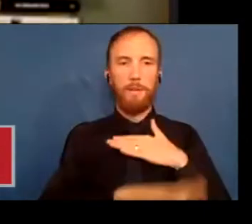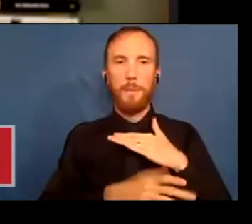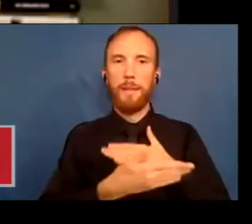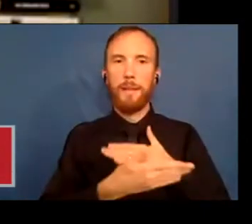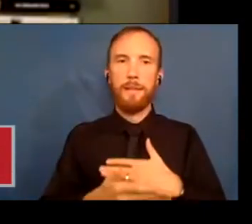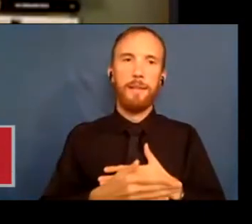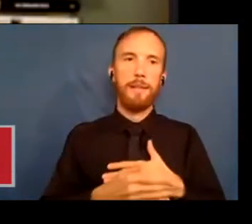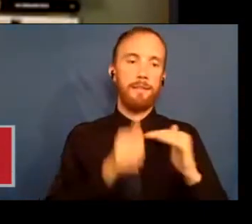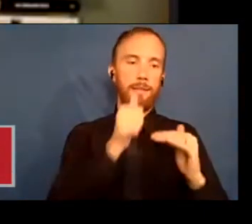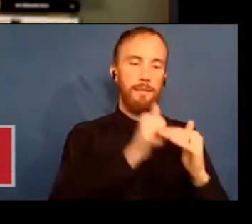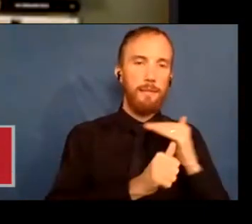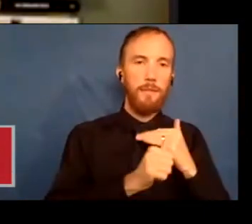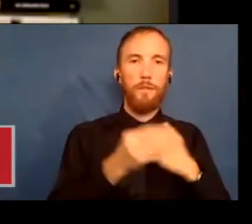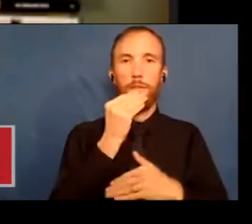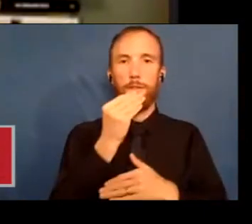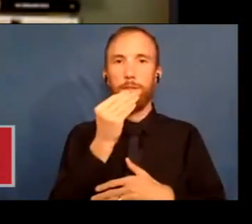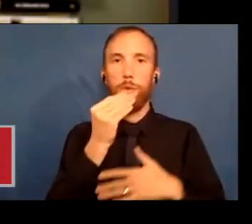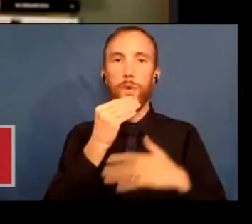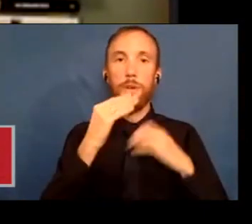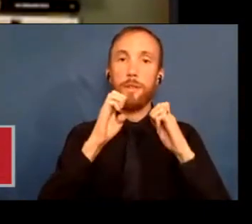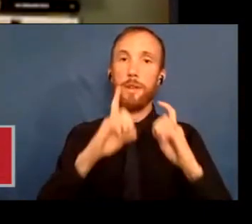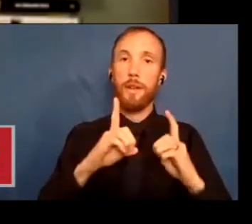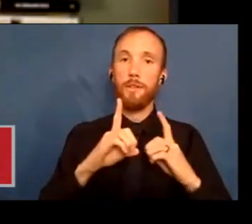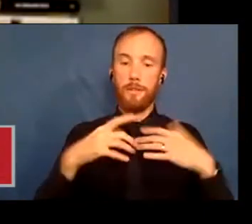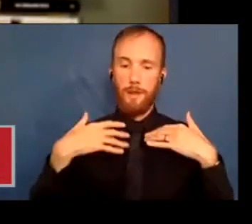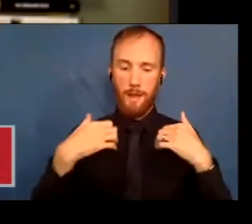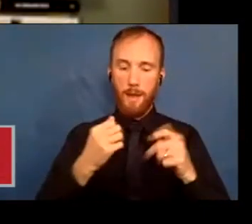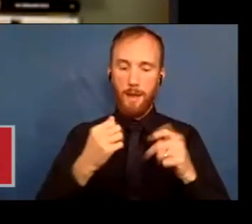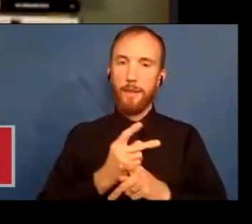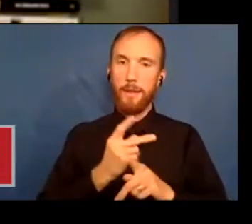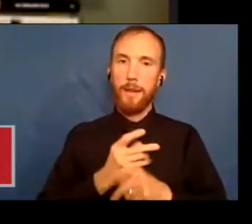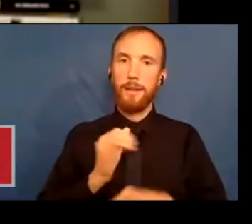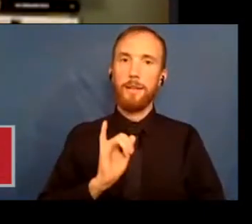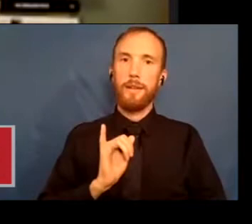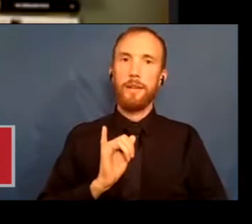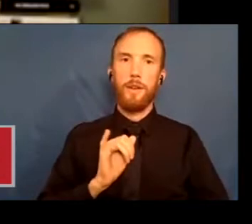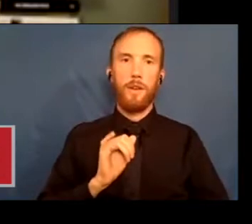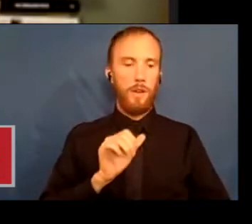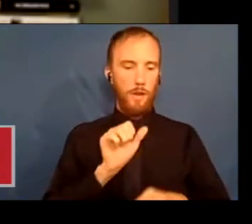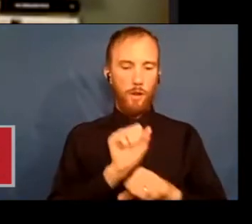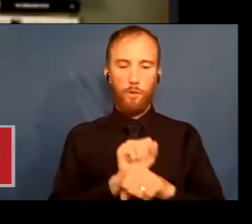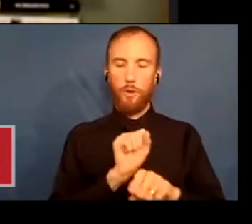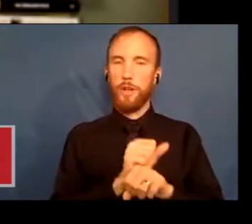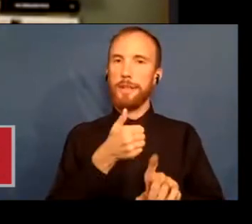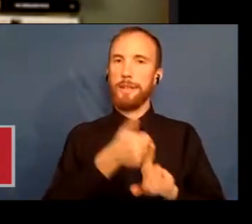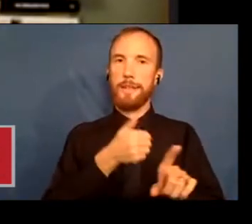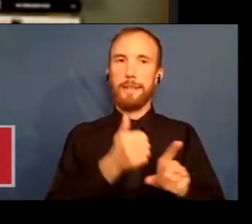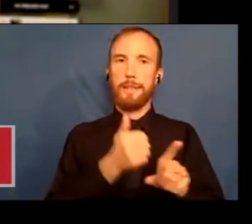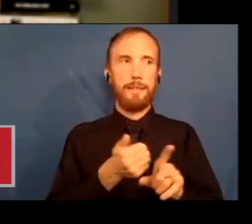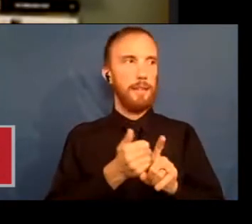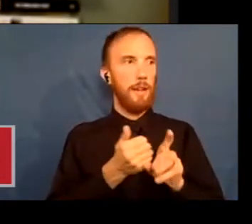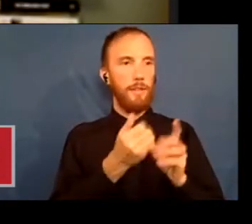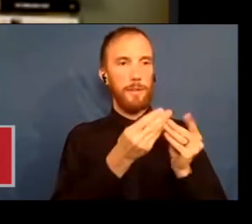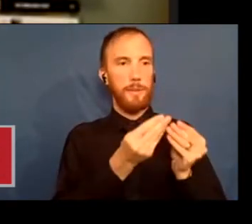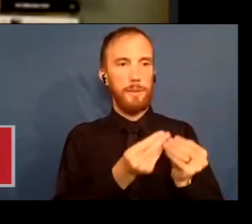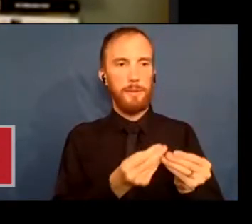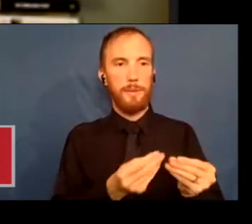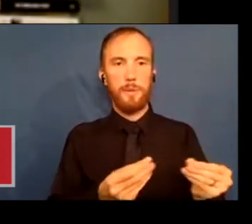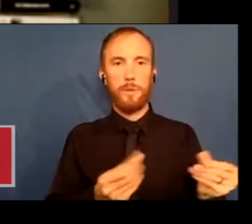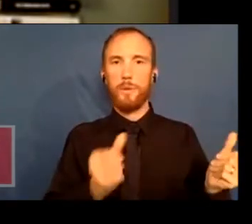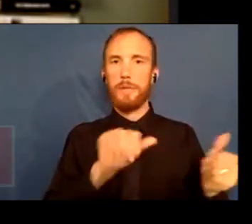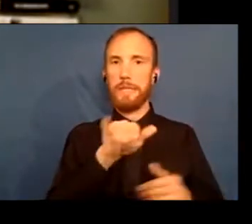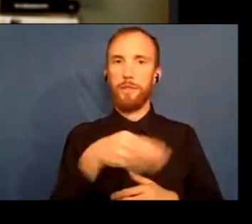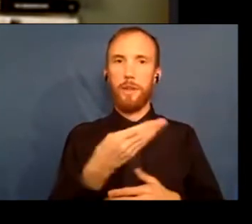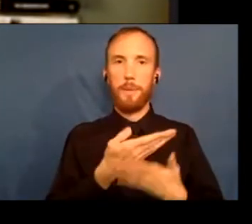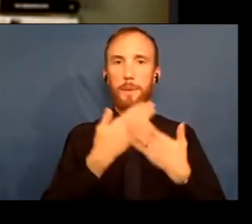and healthcare. Work had already become degraded and jobs were scarce. The pandemic